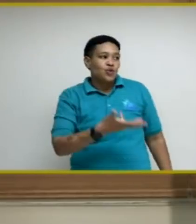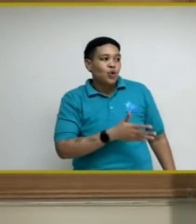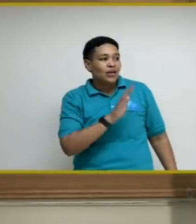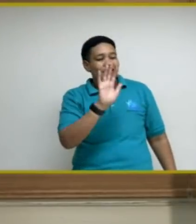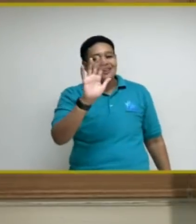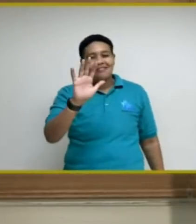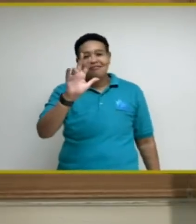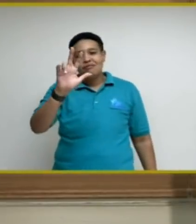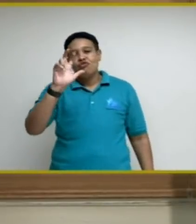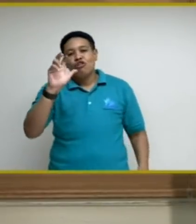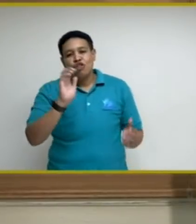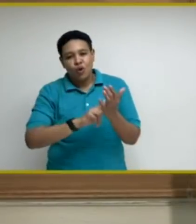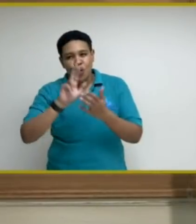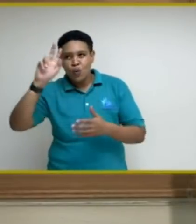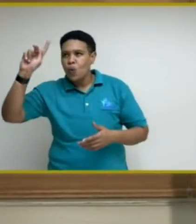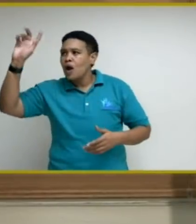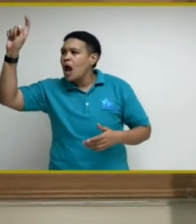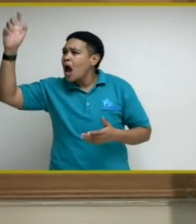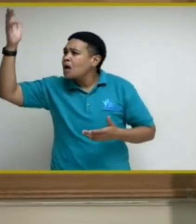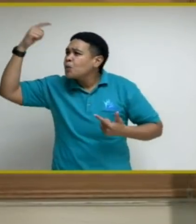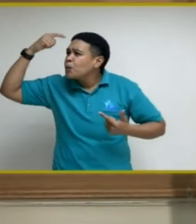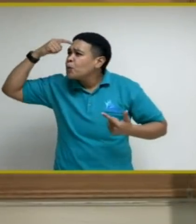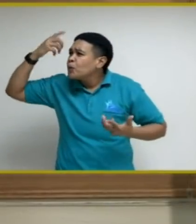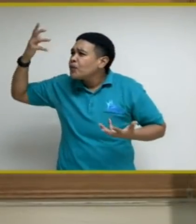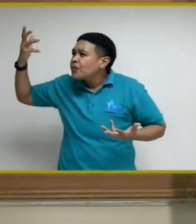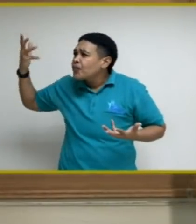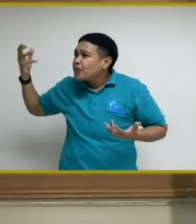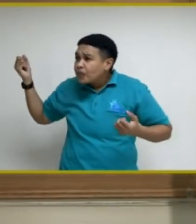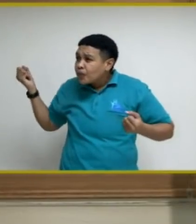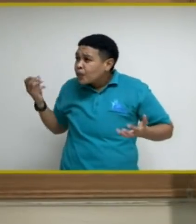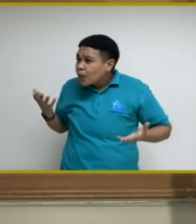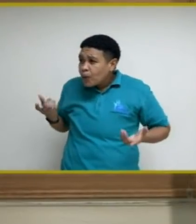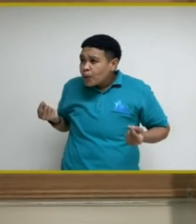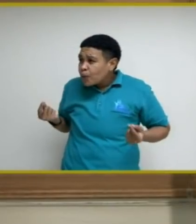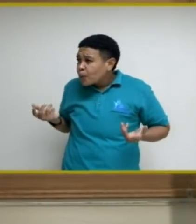this particular amount of vaccines.